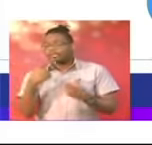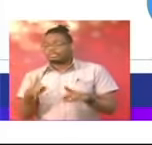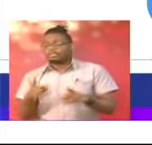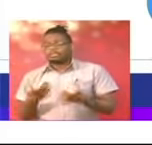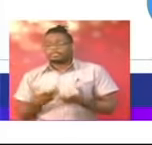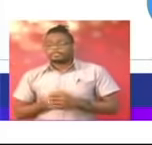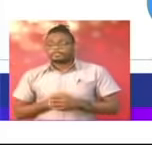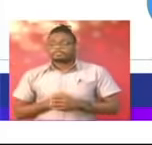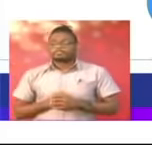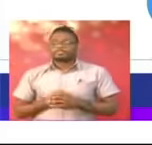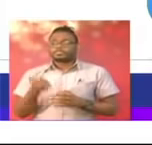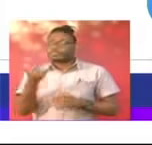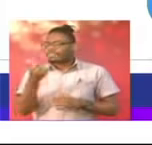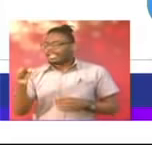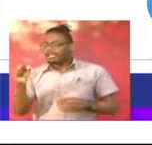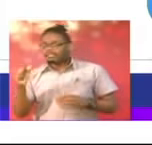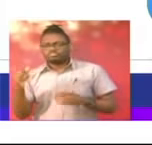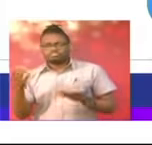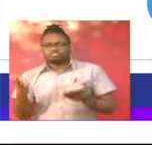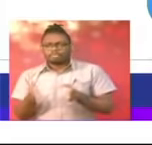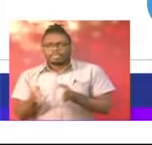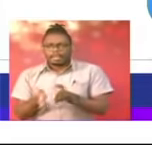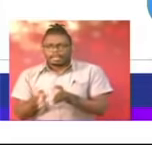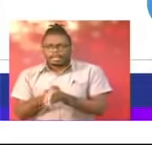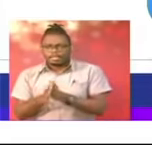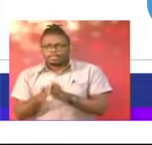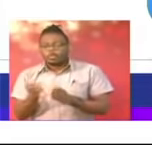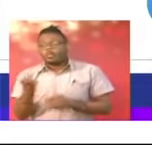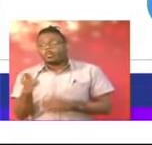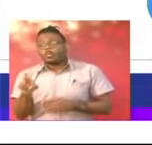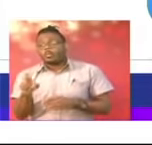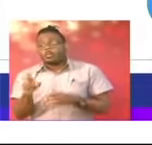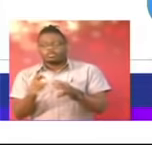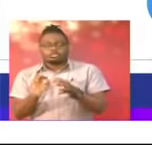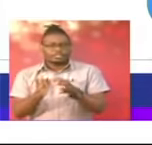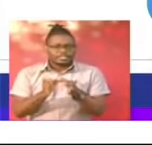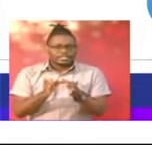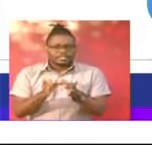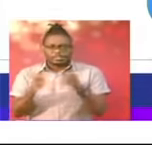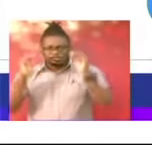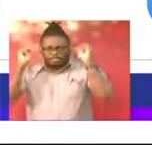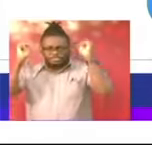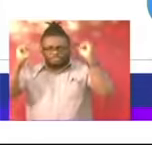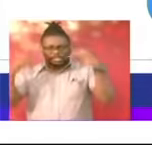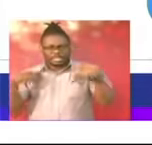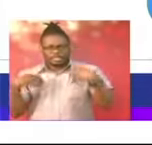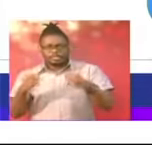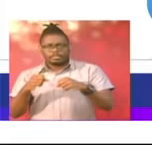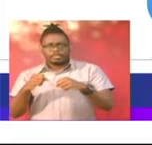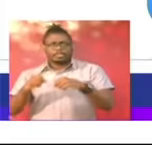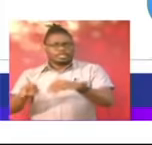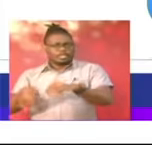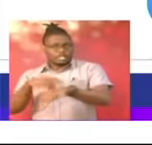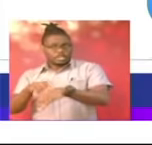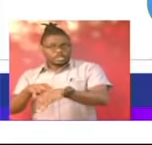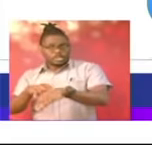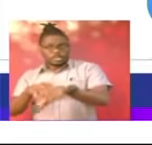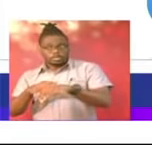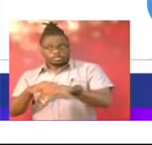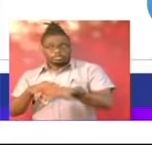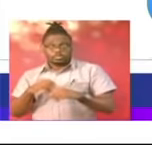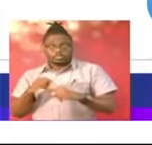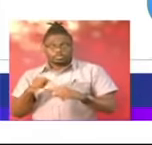or arrangement been made to the Ministry of Health for national athletes who have gone abroad to represent the